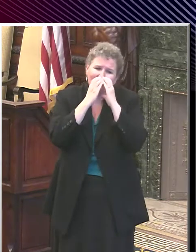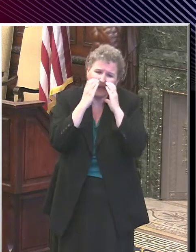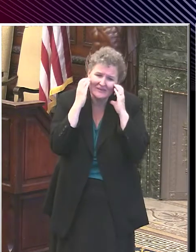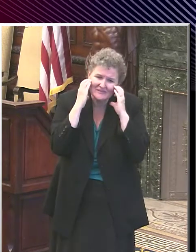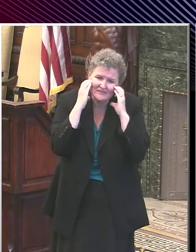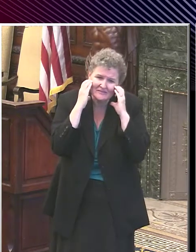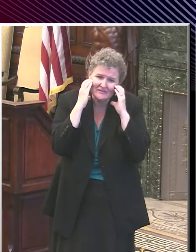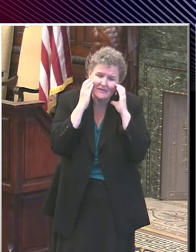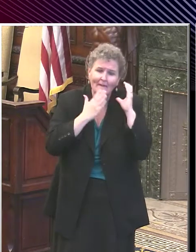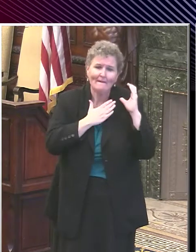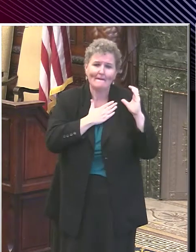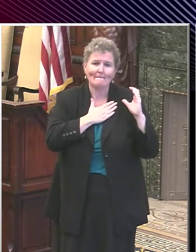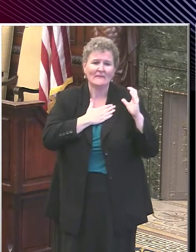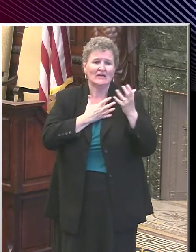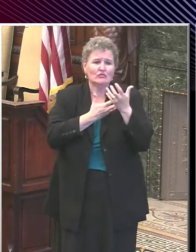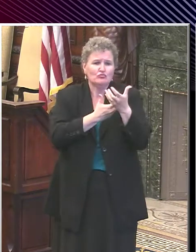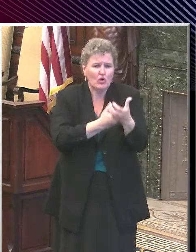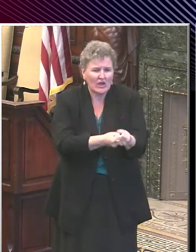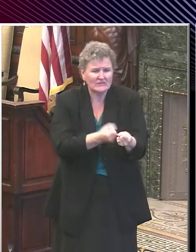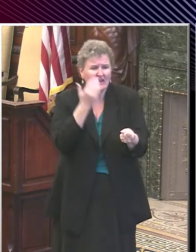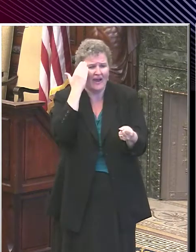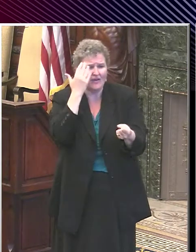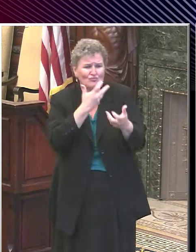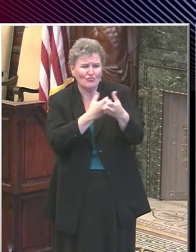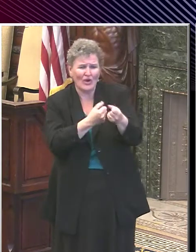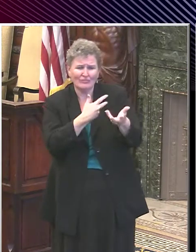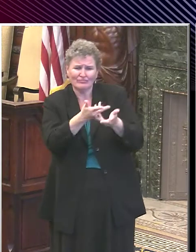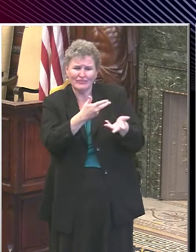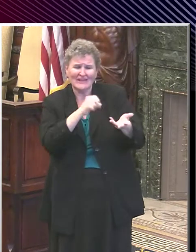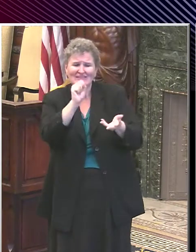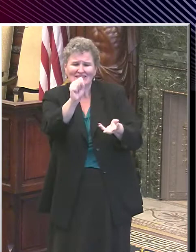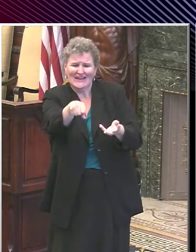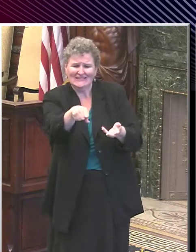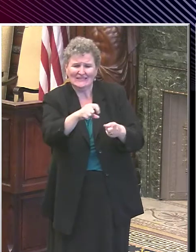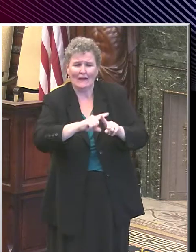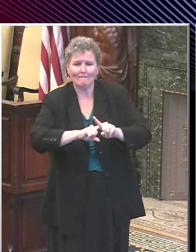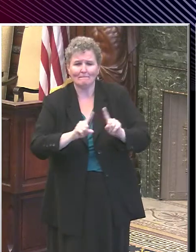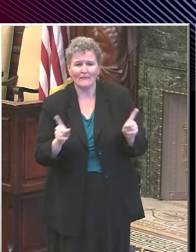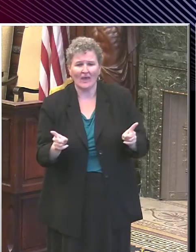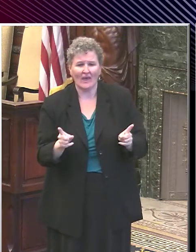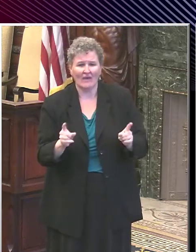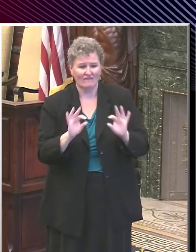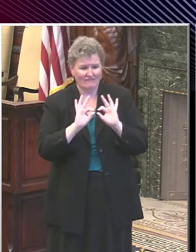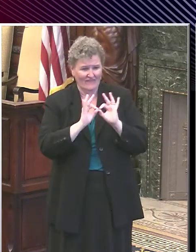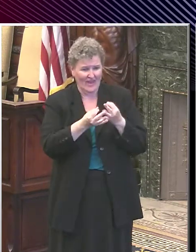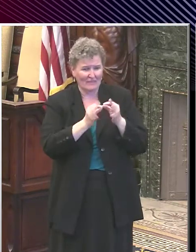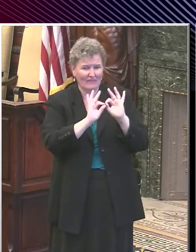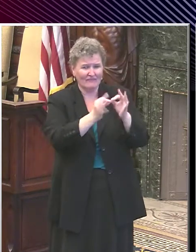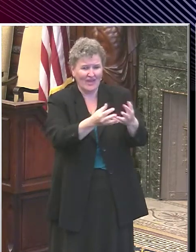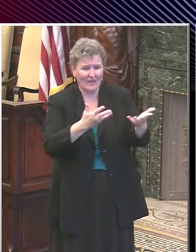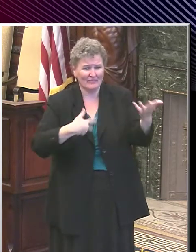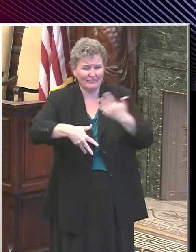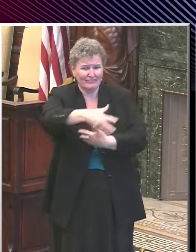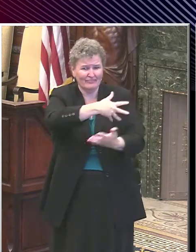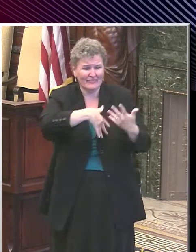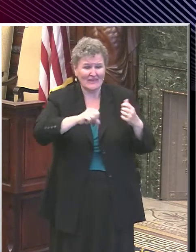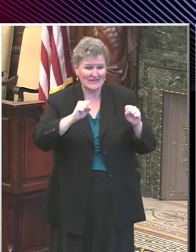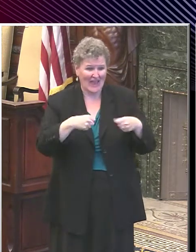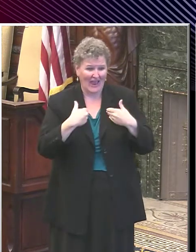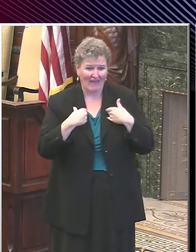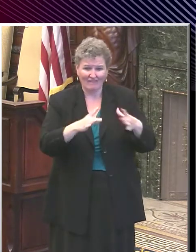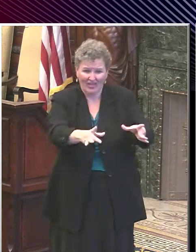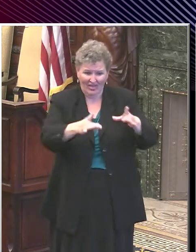should trust your relatives in general, but not with COVID. Your relatives are no less likely to have infection than